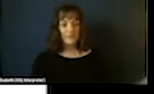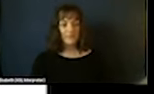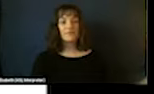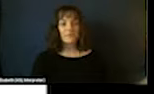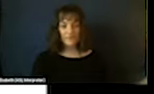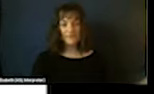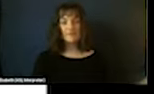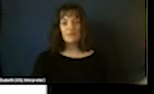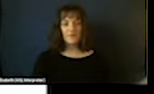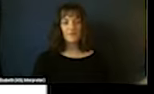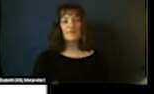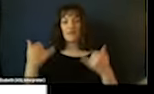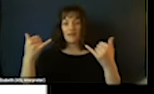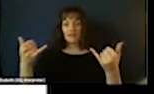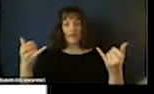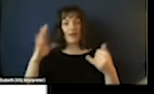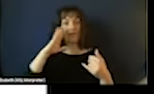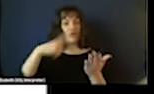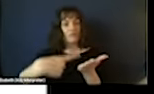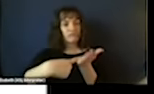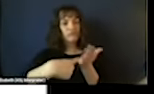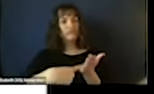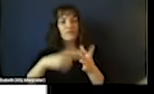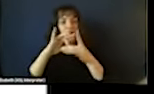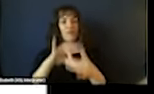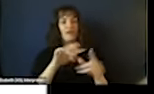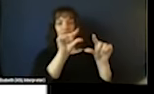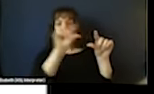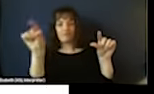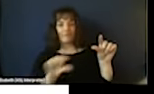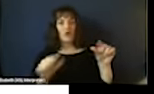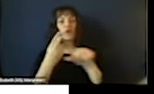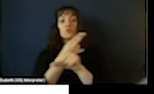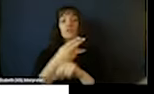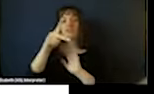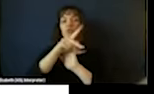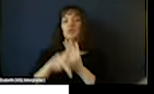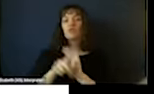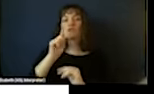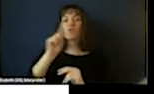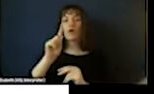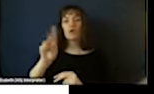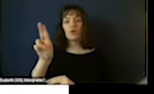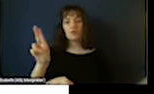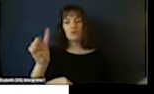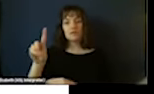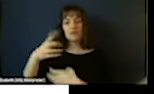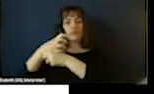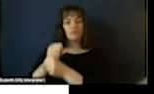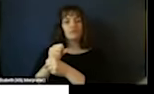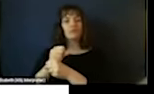Today I'm going to be talking to you all about using the principles of universal design to make department activities